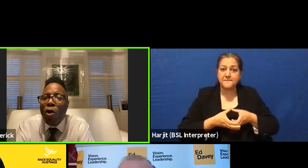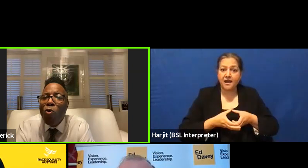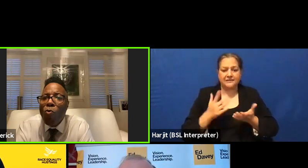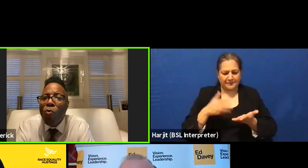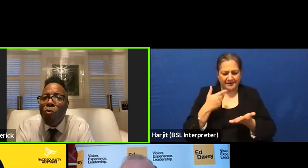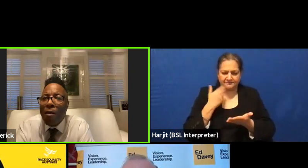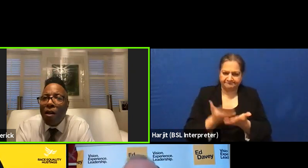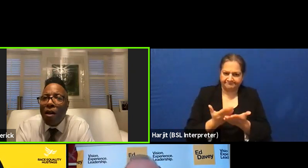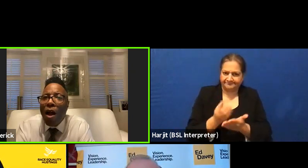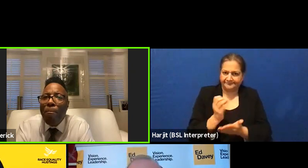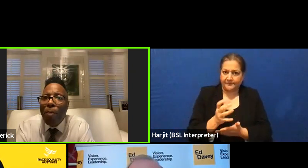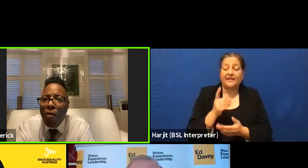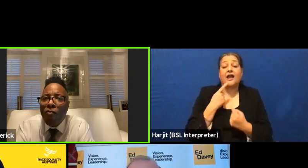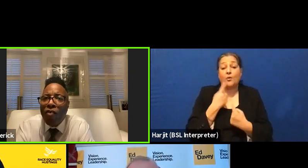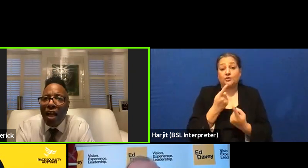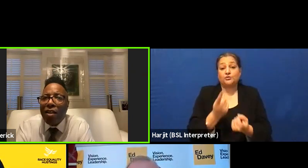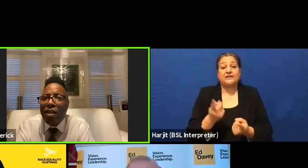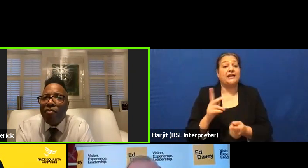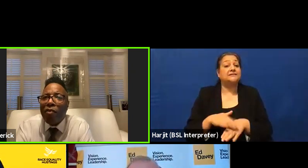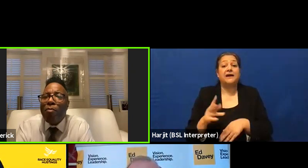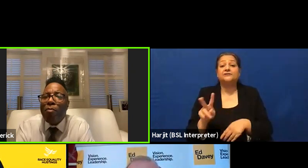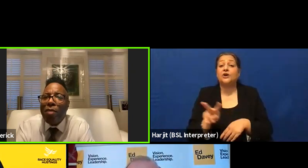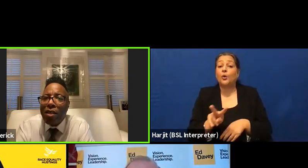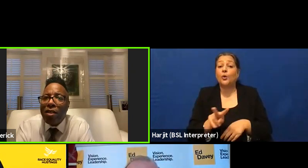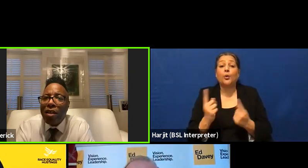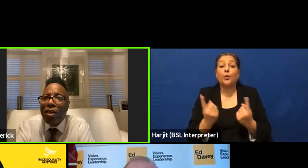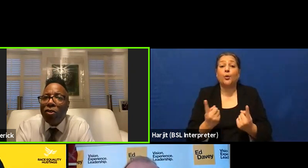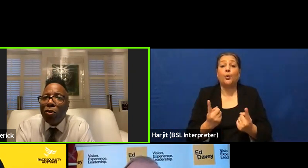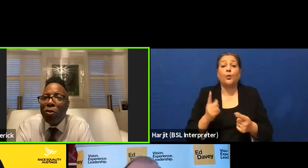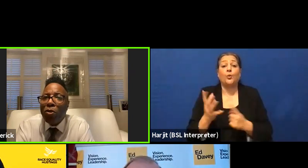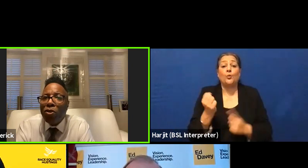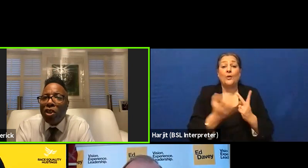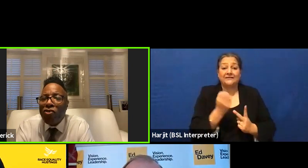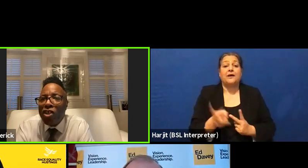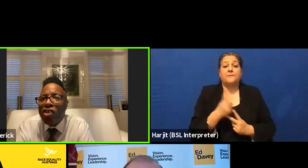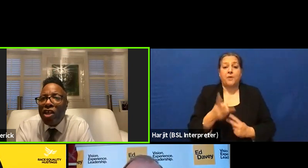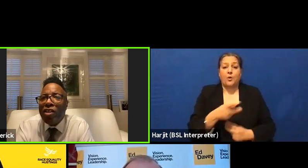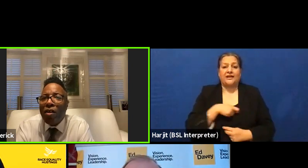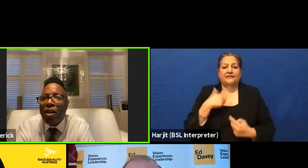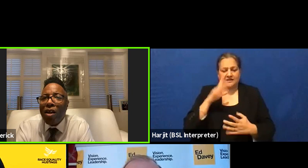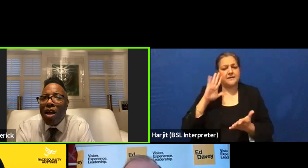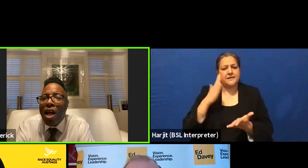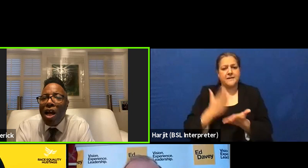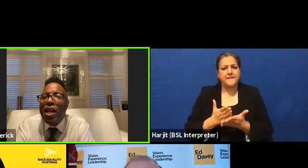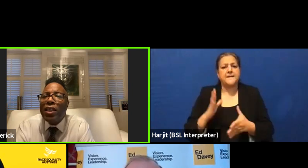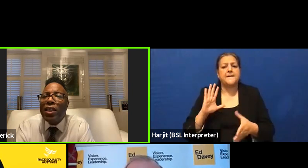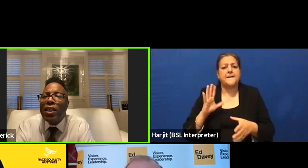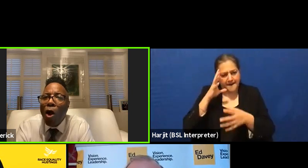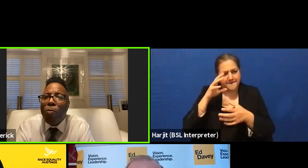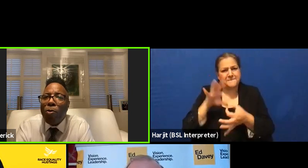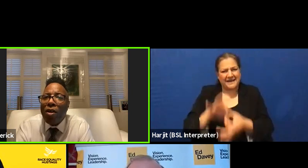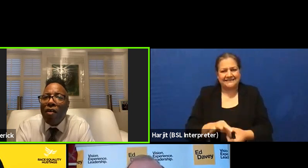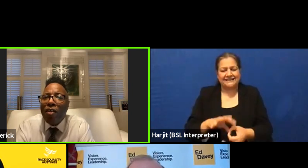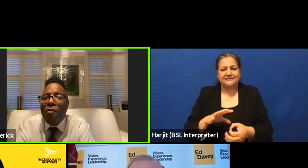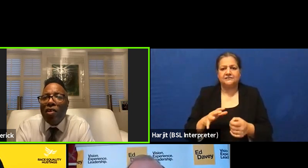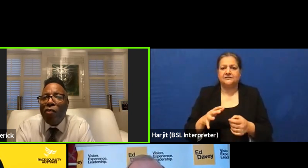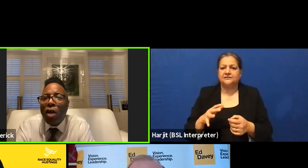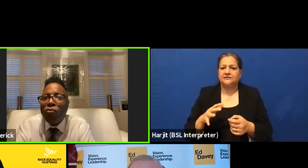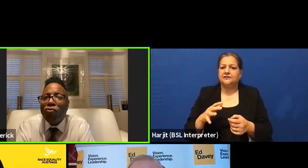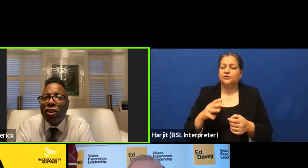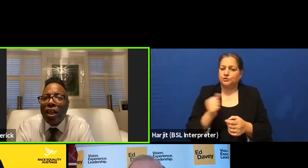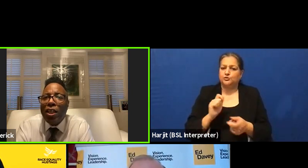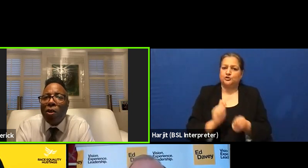doesn't matter who wins, both candidates have committed to changing the agenda. Let's hope that